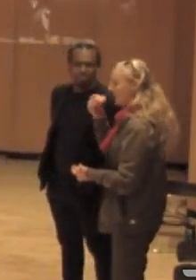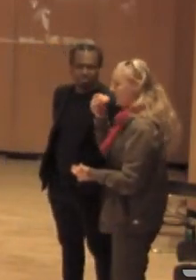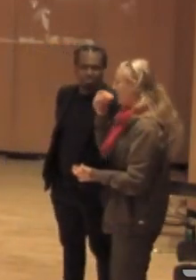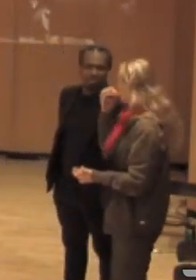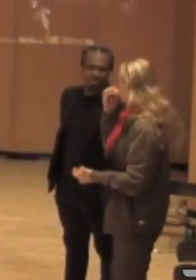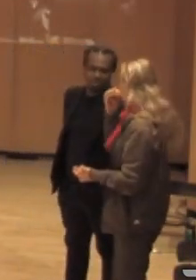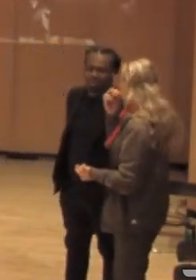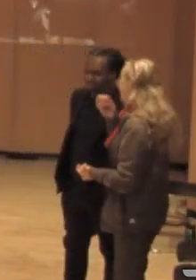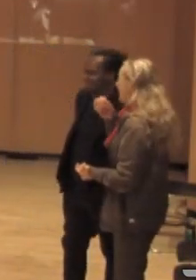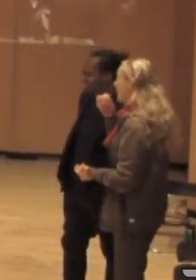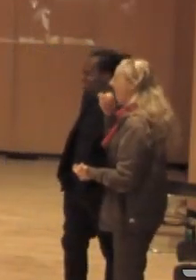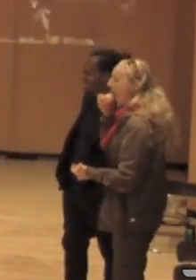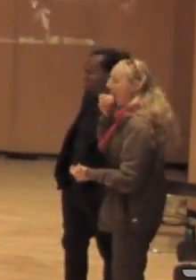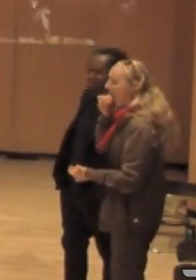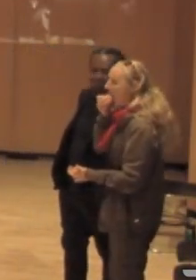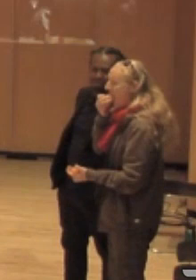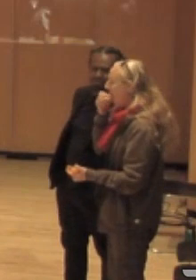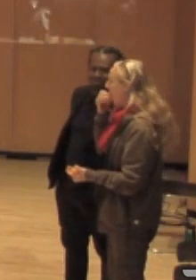e